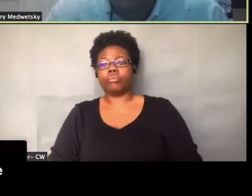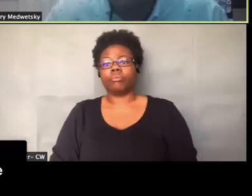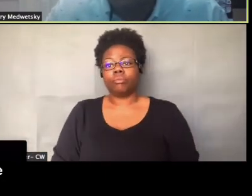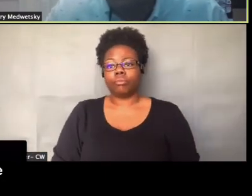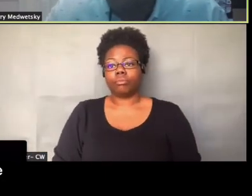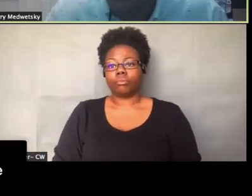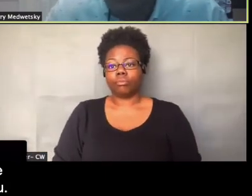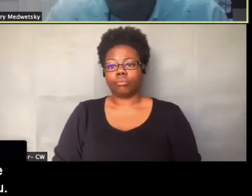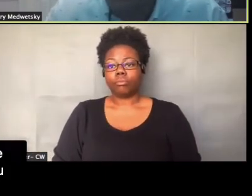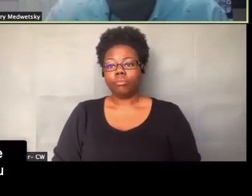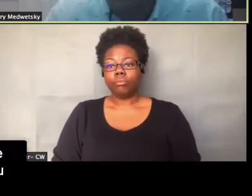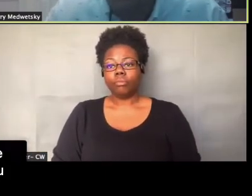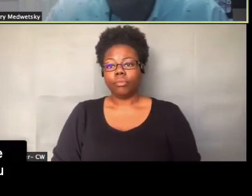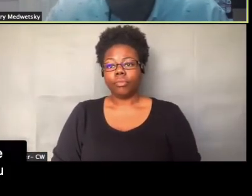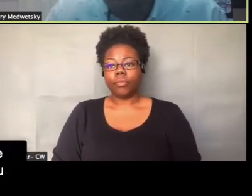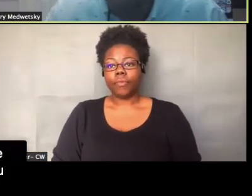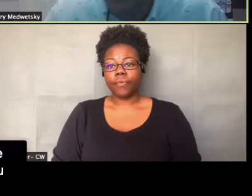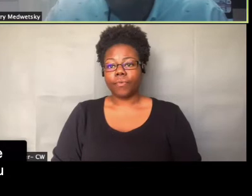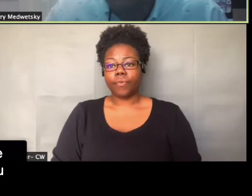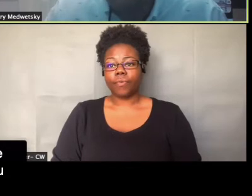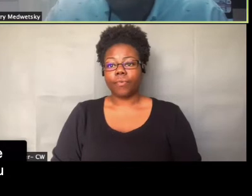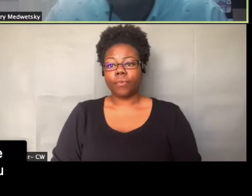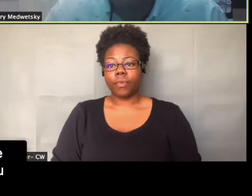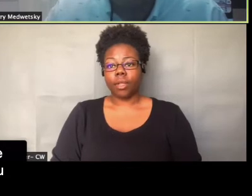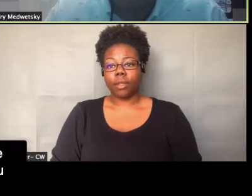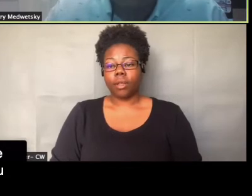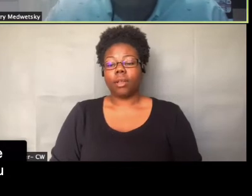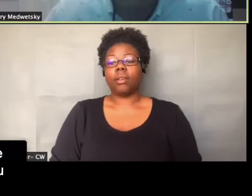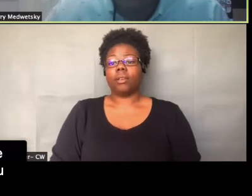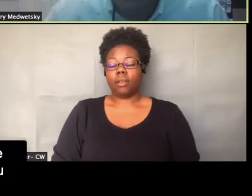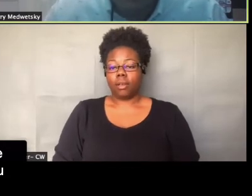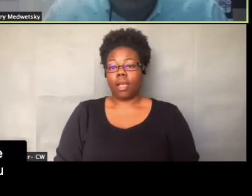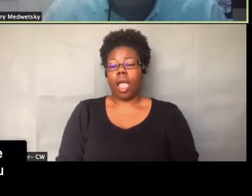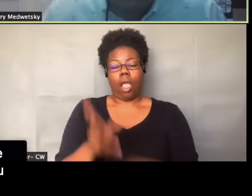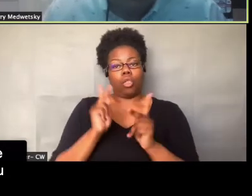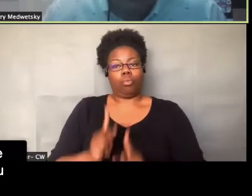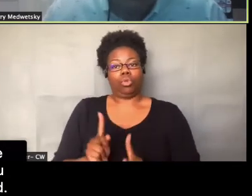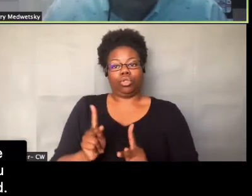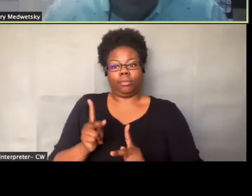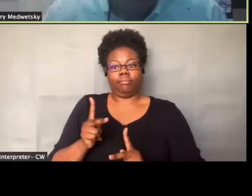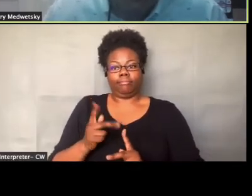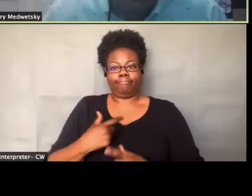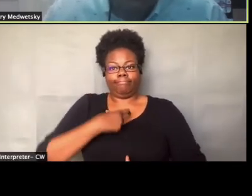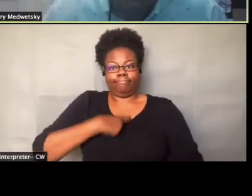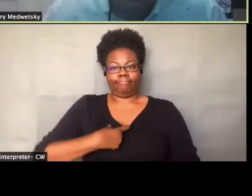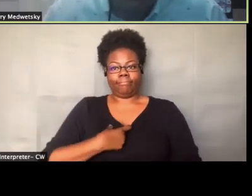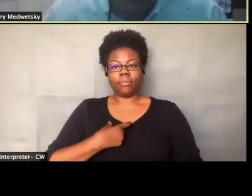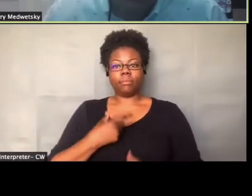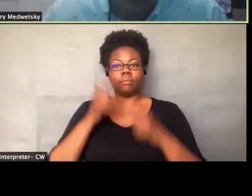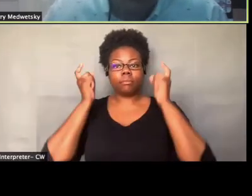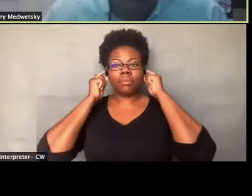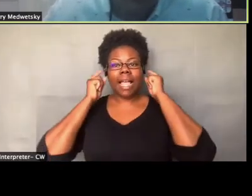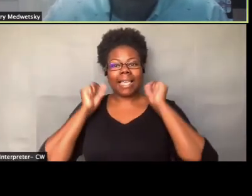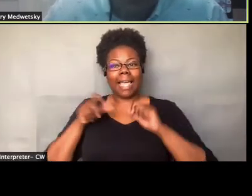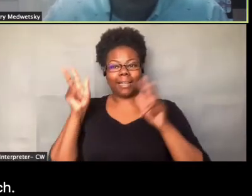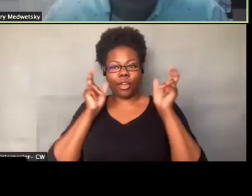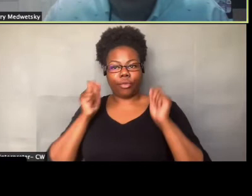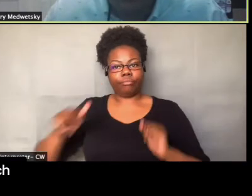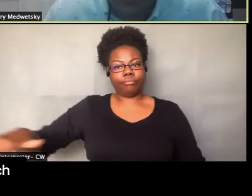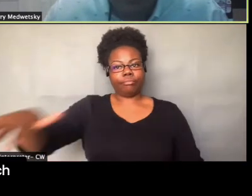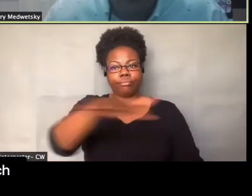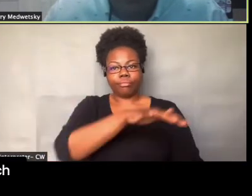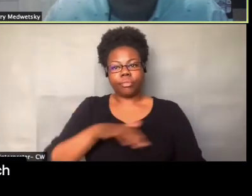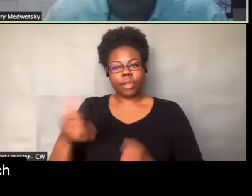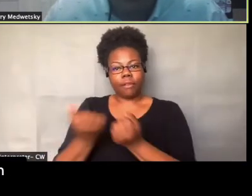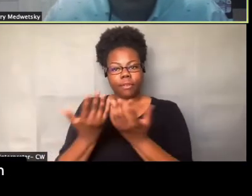it. But now you can send it right to the Marvel hearing aids. And so here's an example. It's just in the Roger touchscreen mic, so you